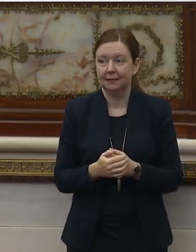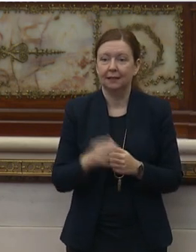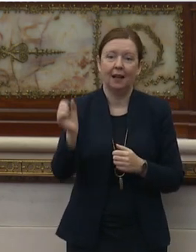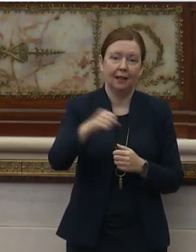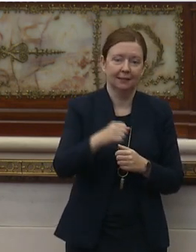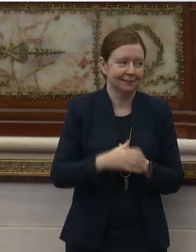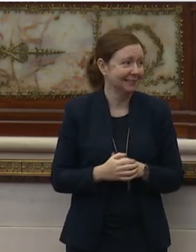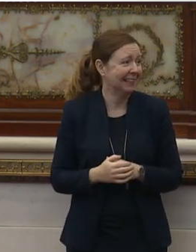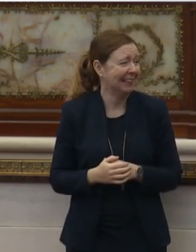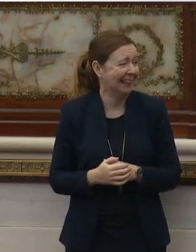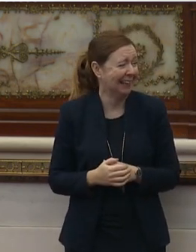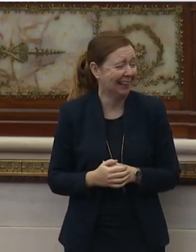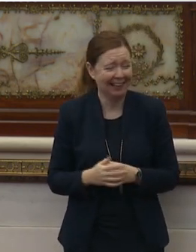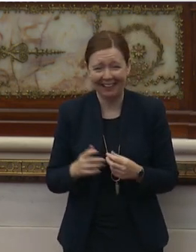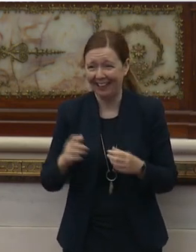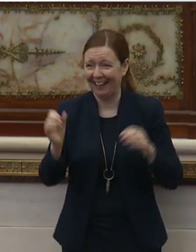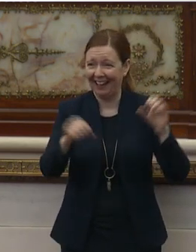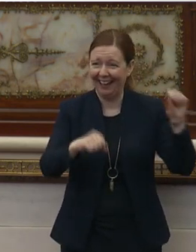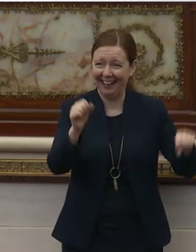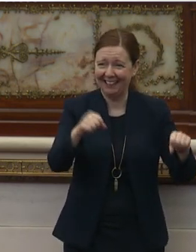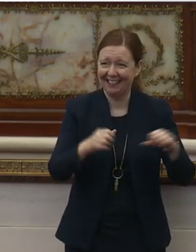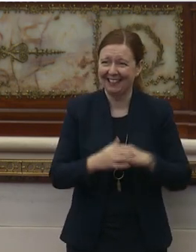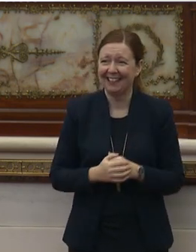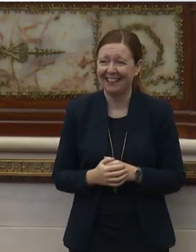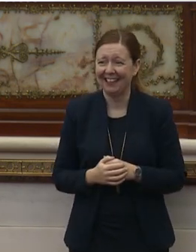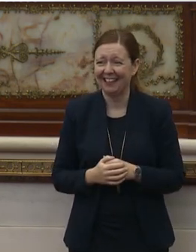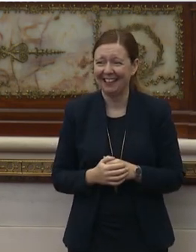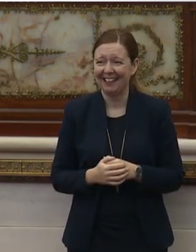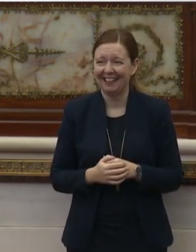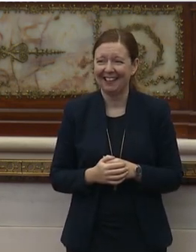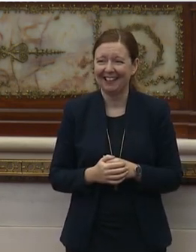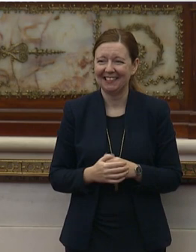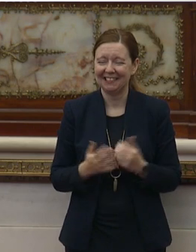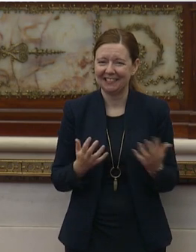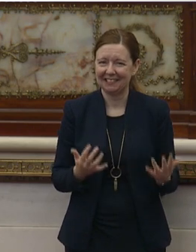Aye. Aye. Aye. Aye. Okay,